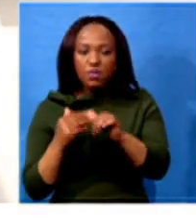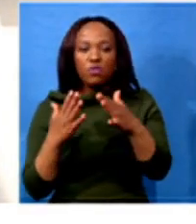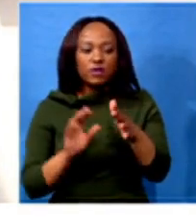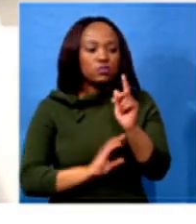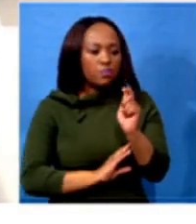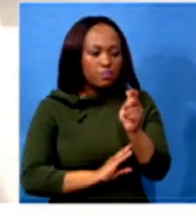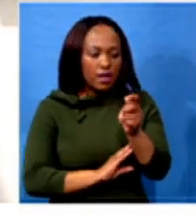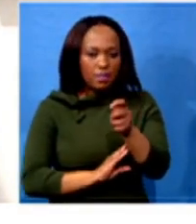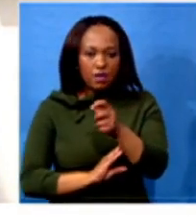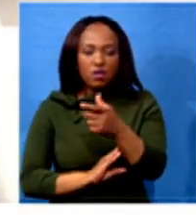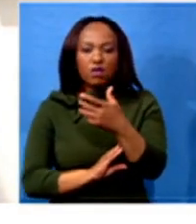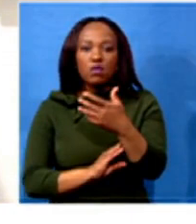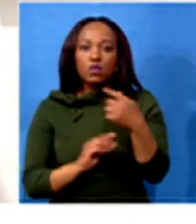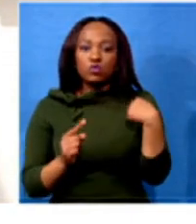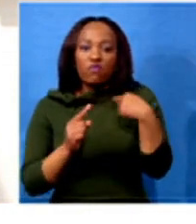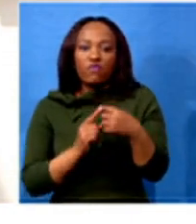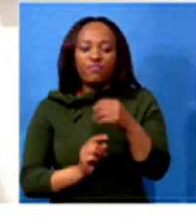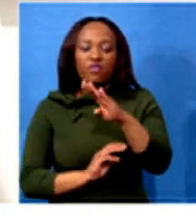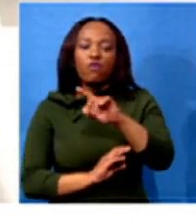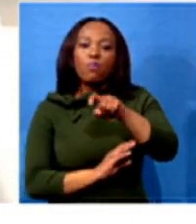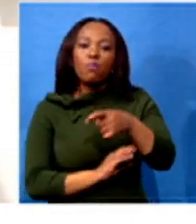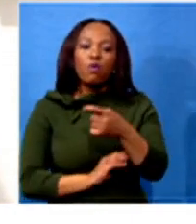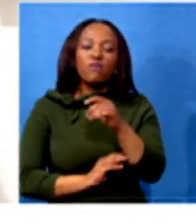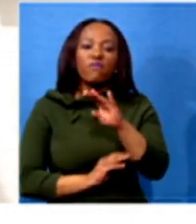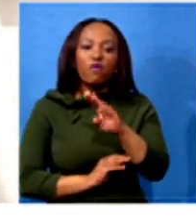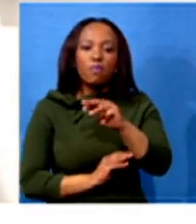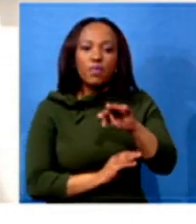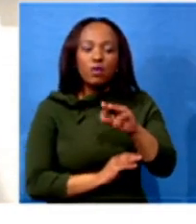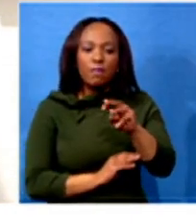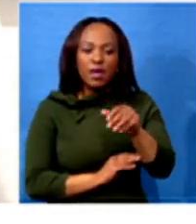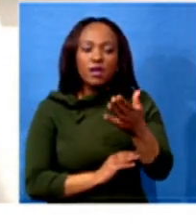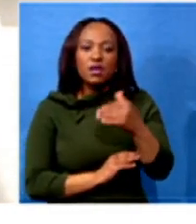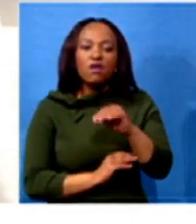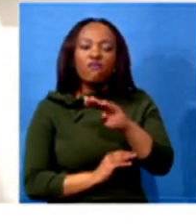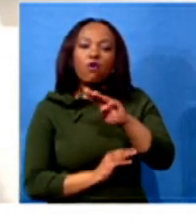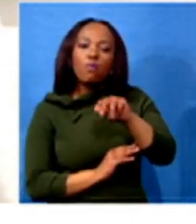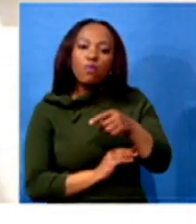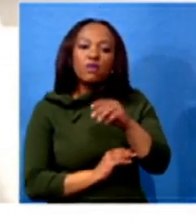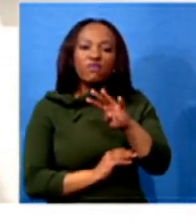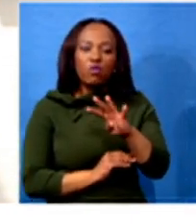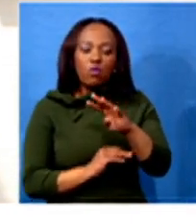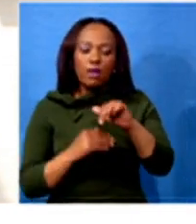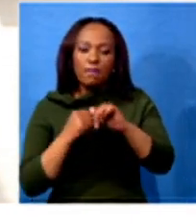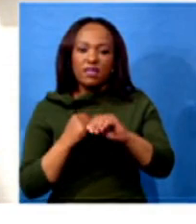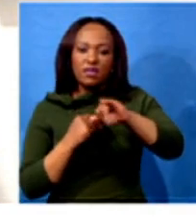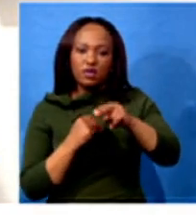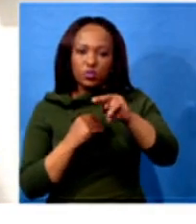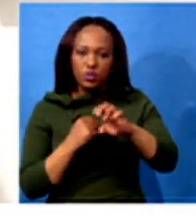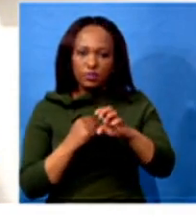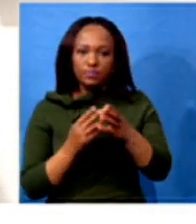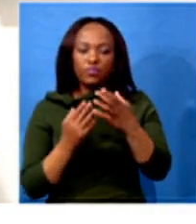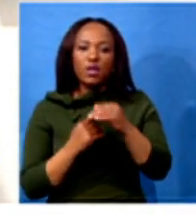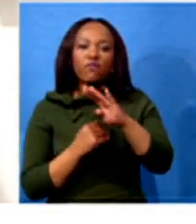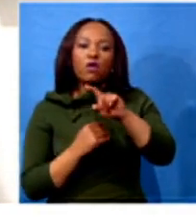pay 4.4 million in May, 4.2 million in June, and 4.2 again in